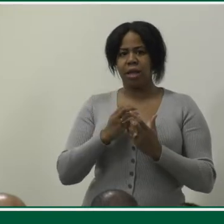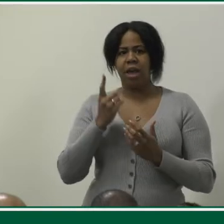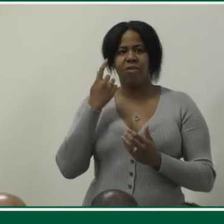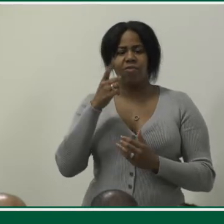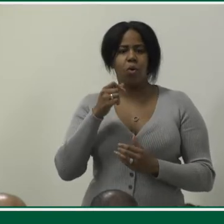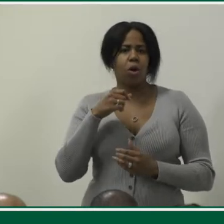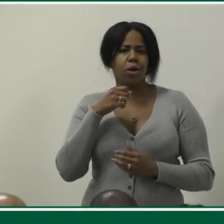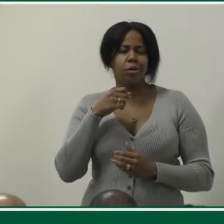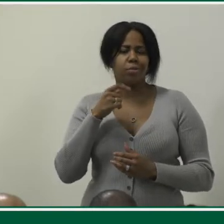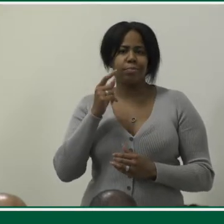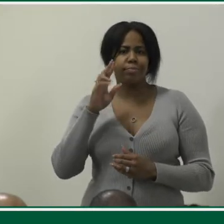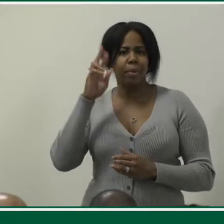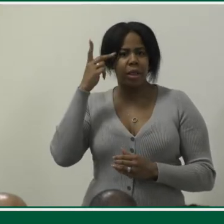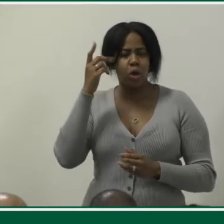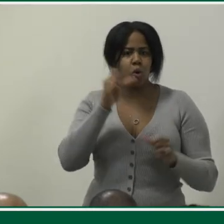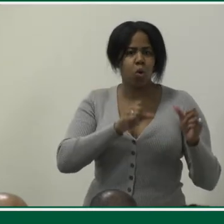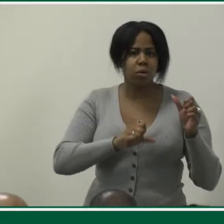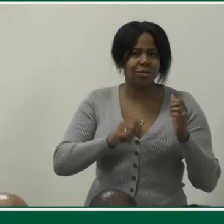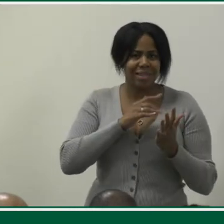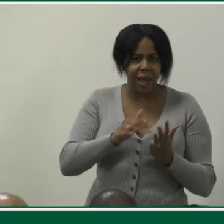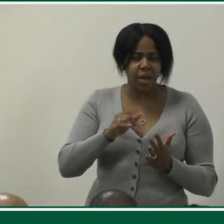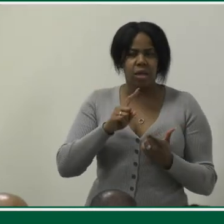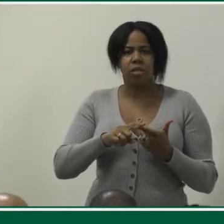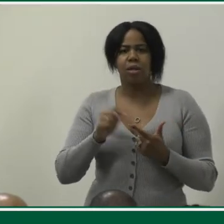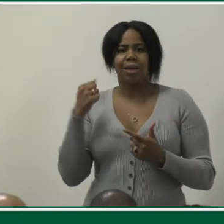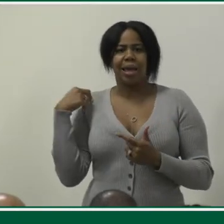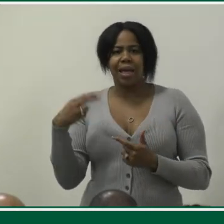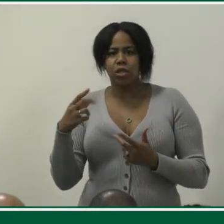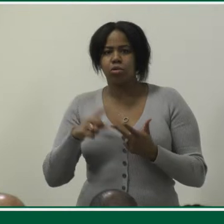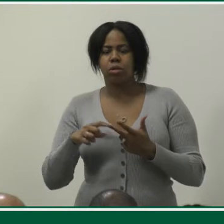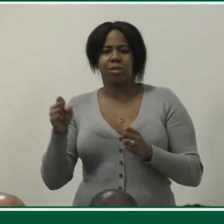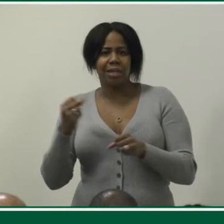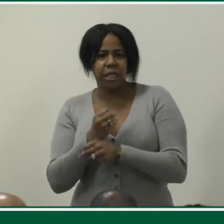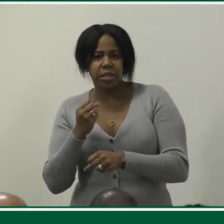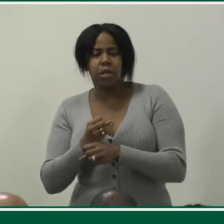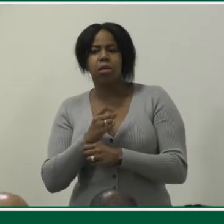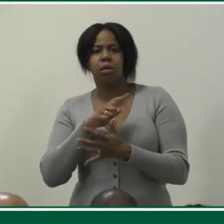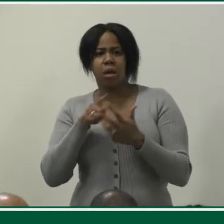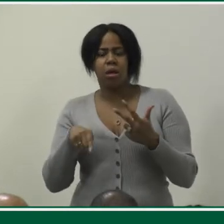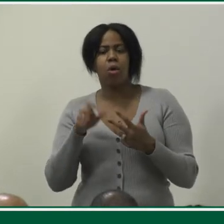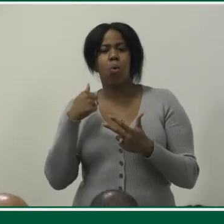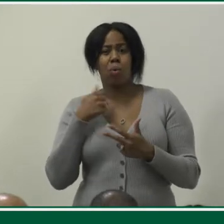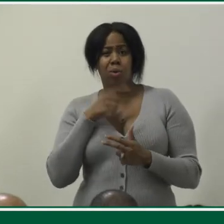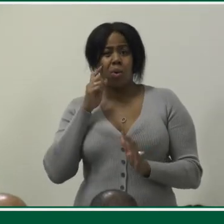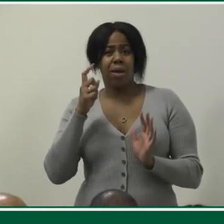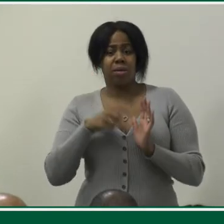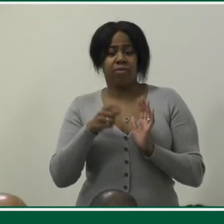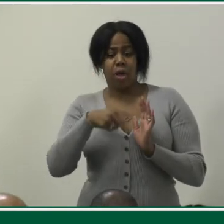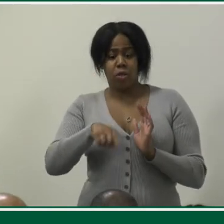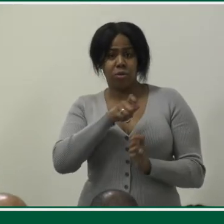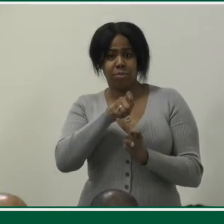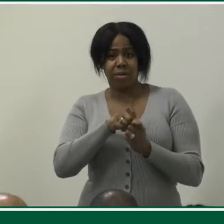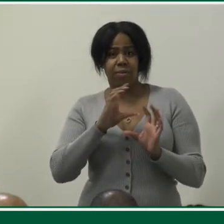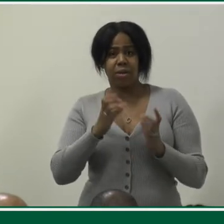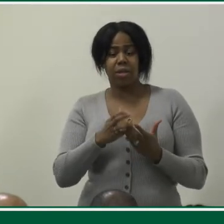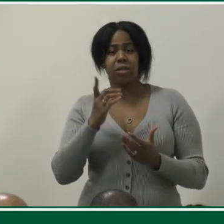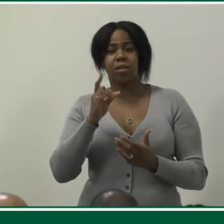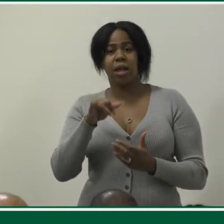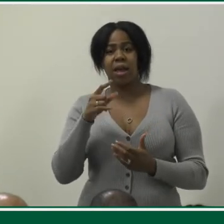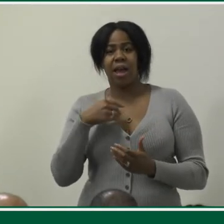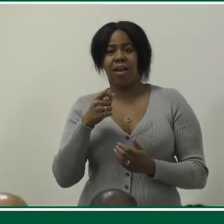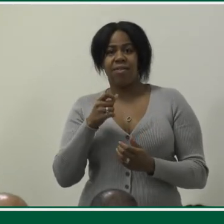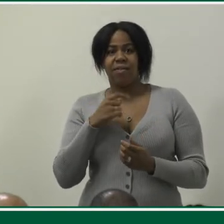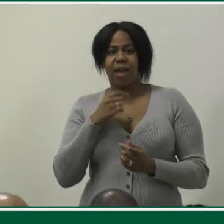history or in statistics. We're identifying those classes that specifically have a focus on the